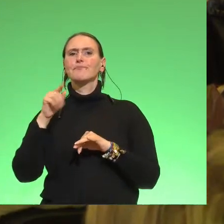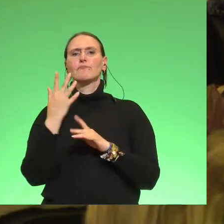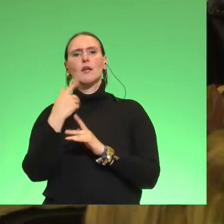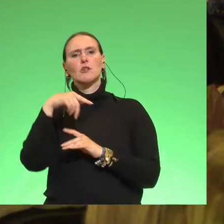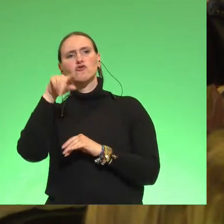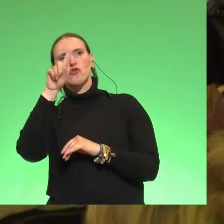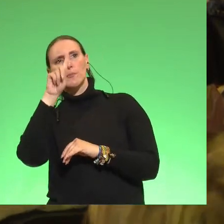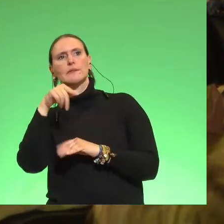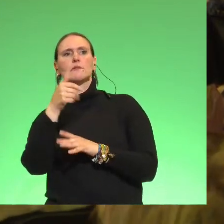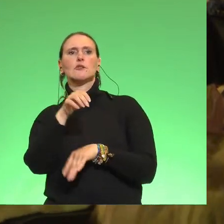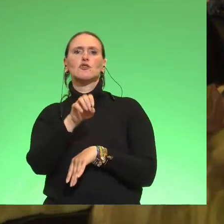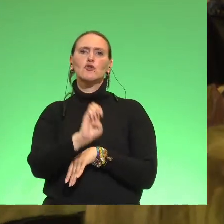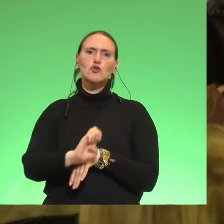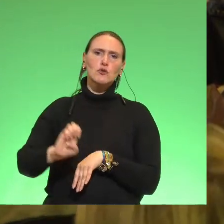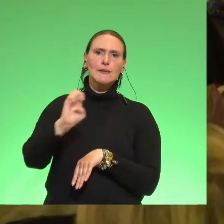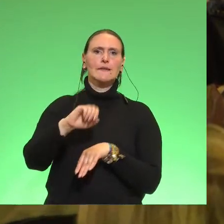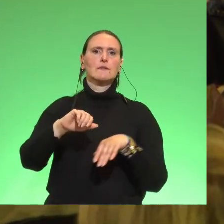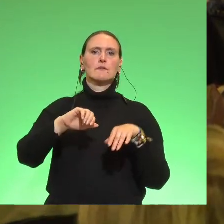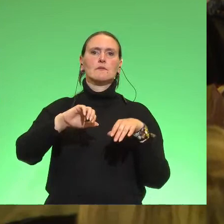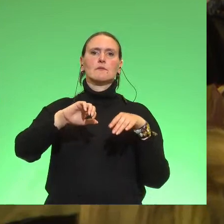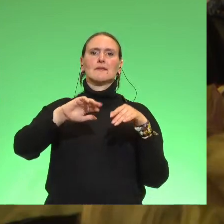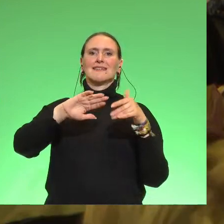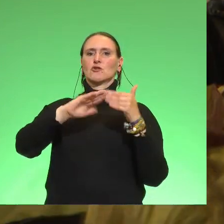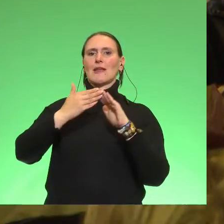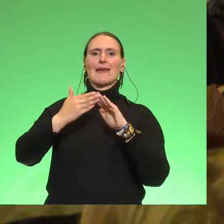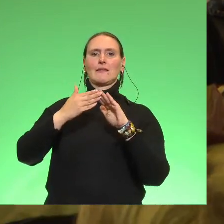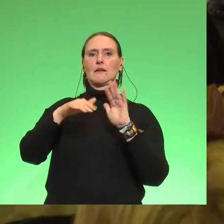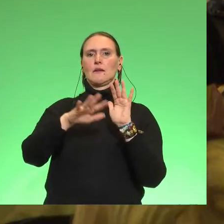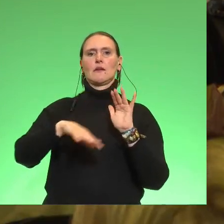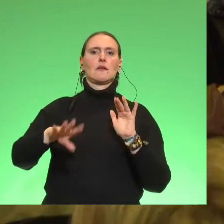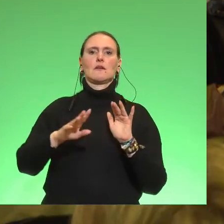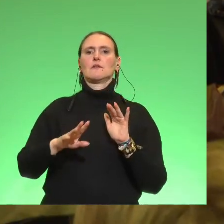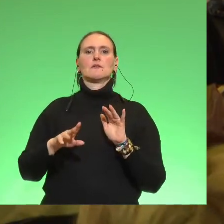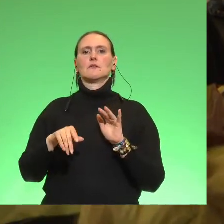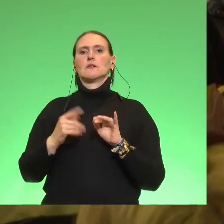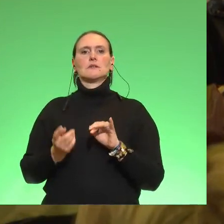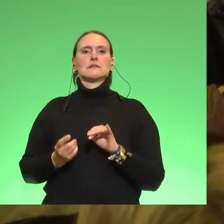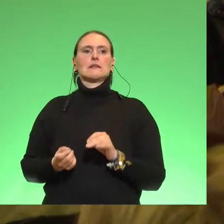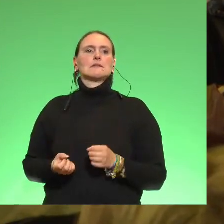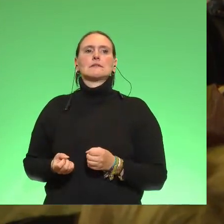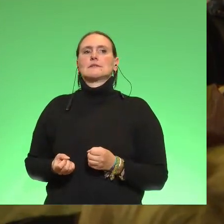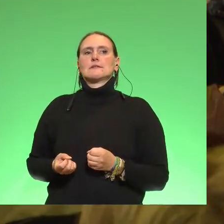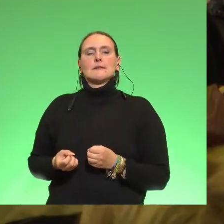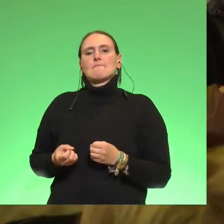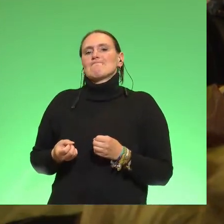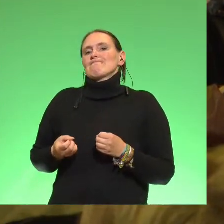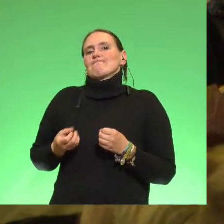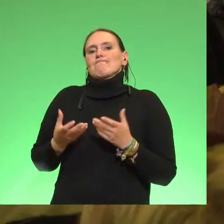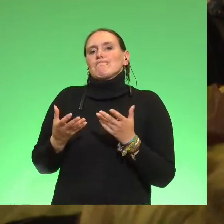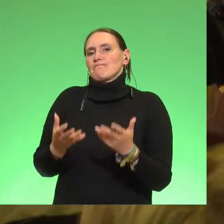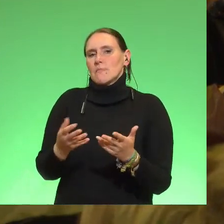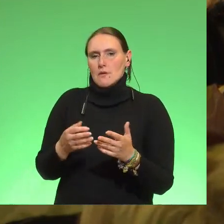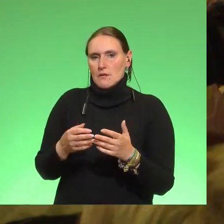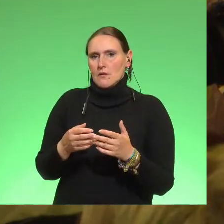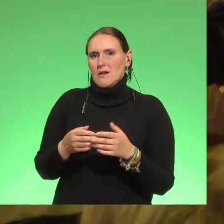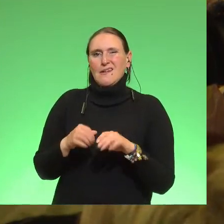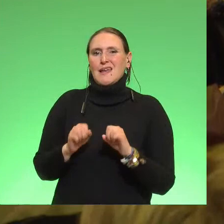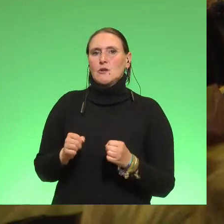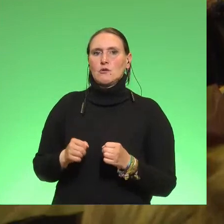blah society could not bear. And that's why and then everything is used,